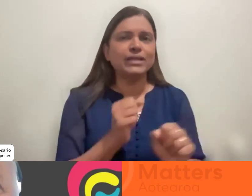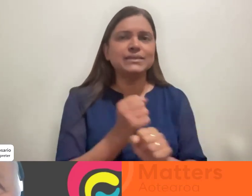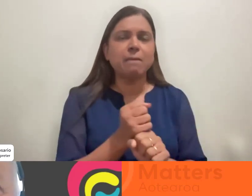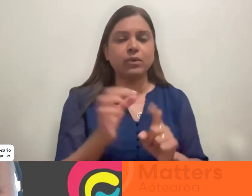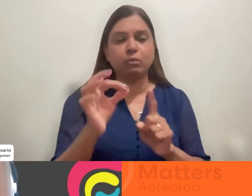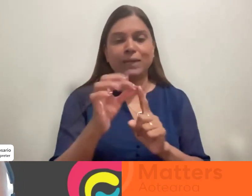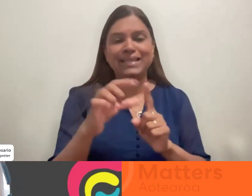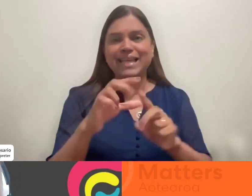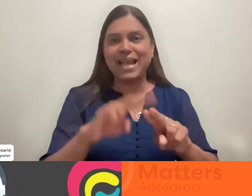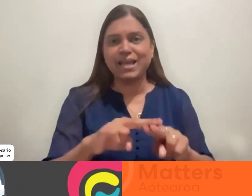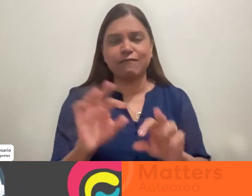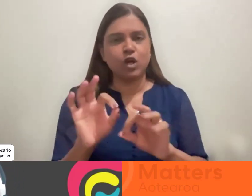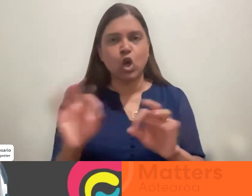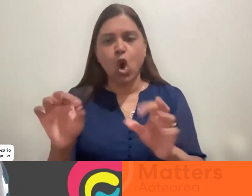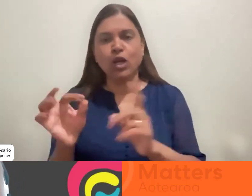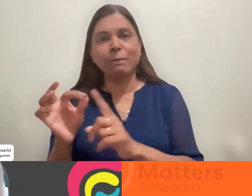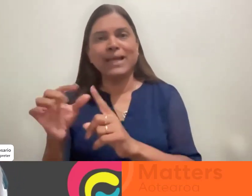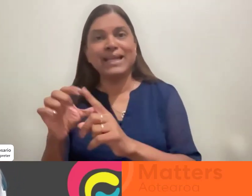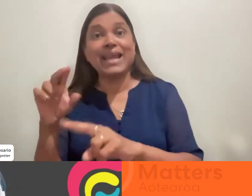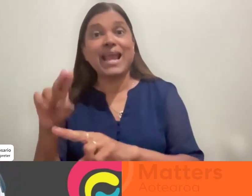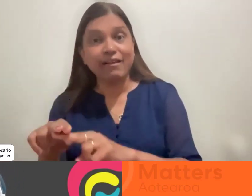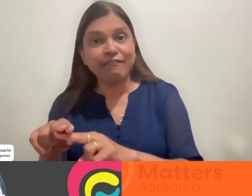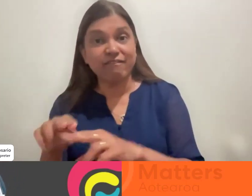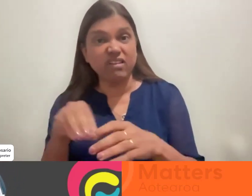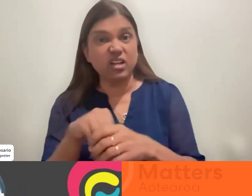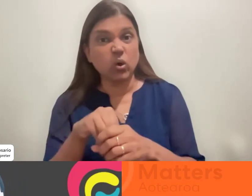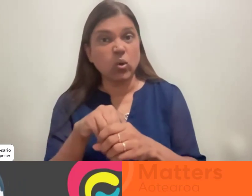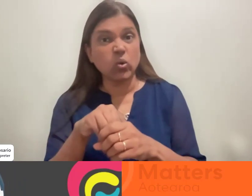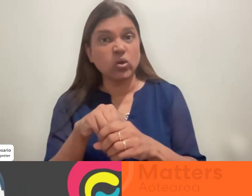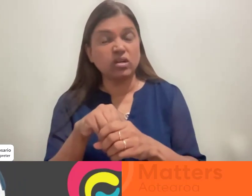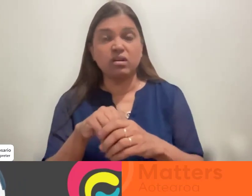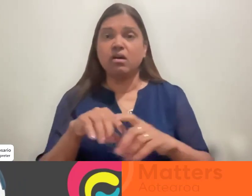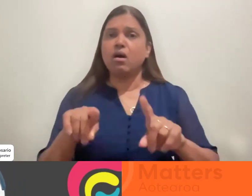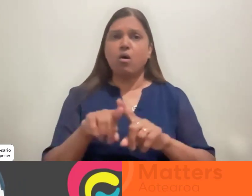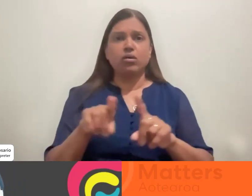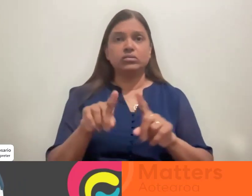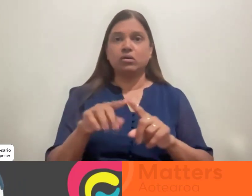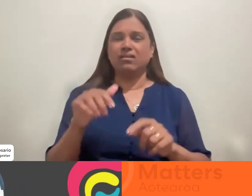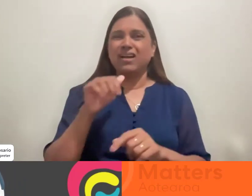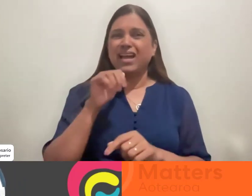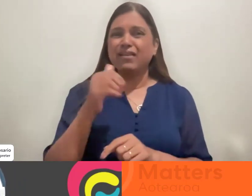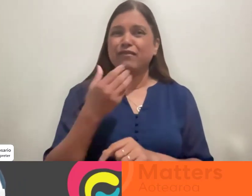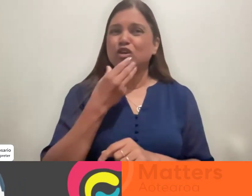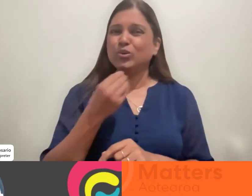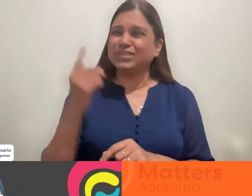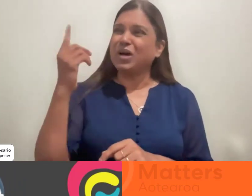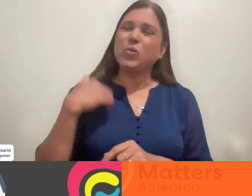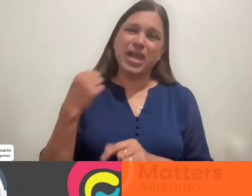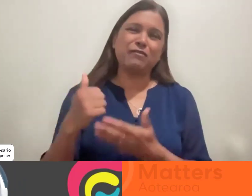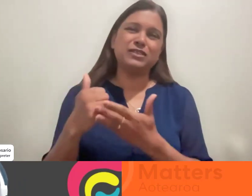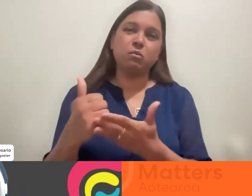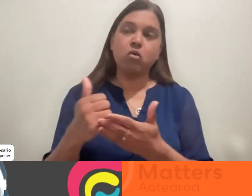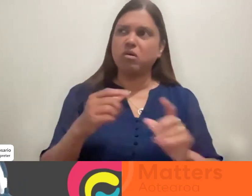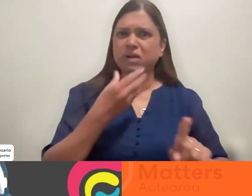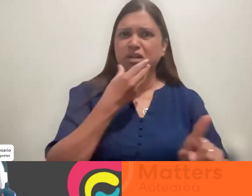thing. So is user support. It's all very well having great systems, but if users don't know about them or don't know how to ask about